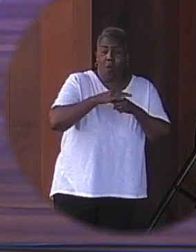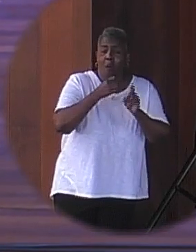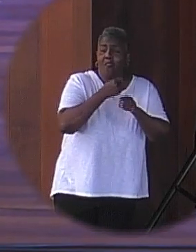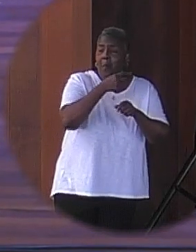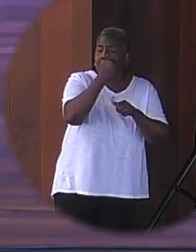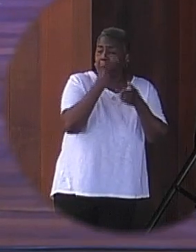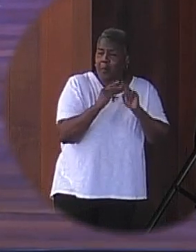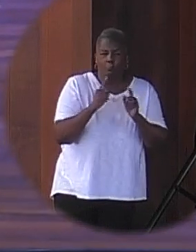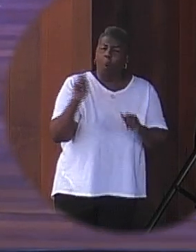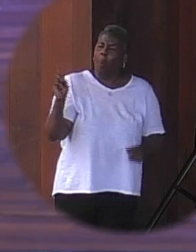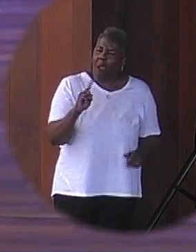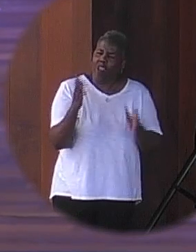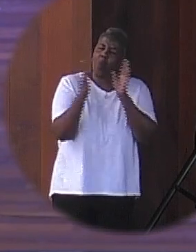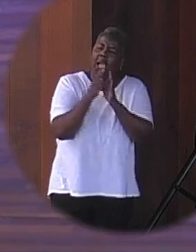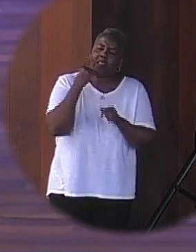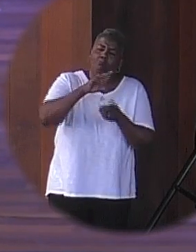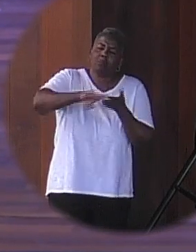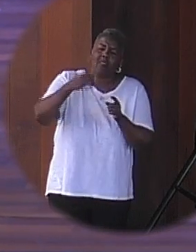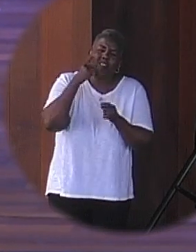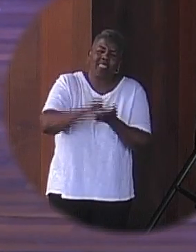was your exemption?